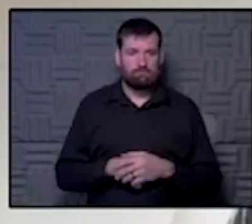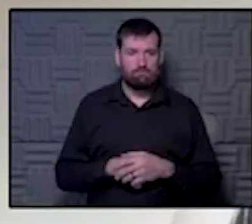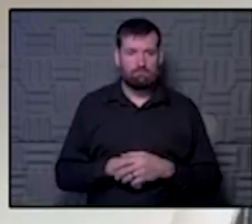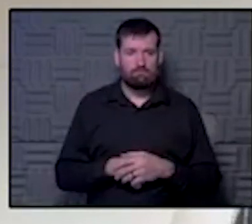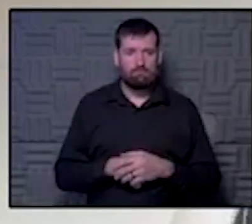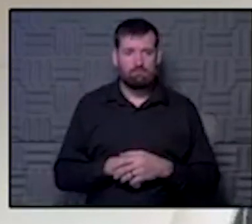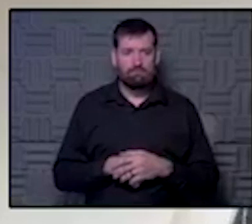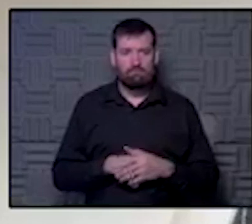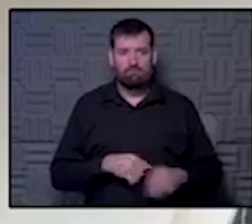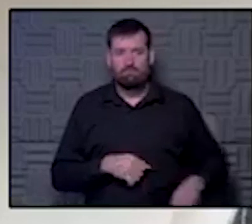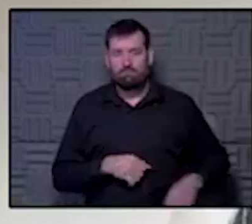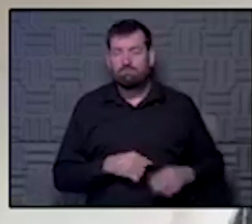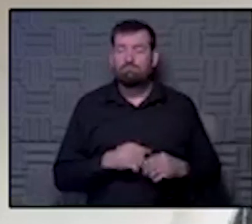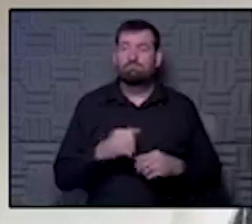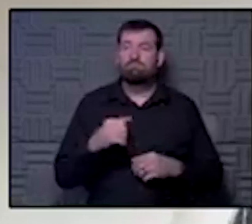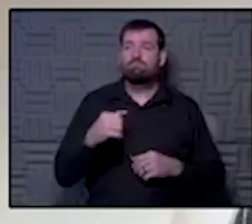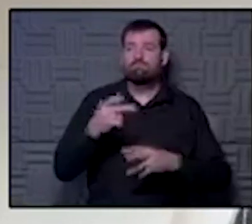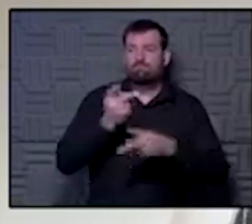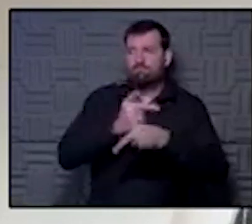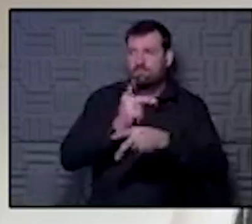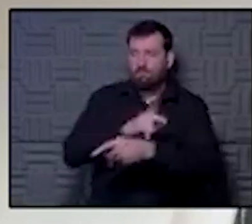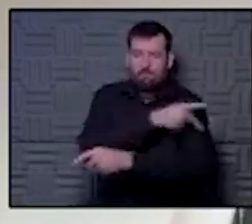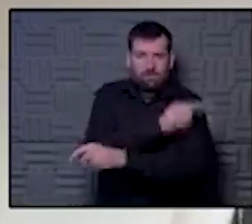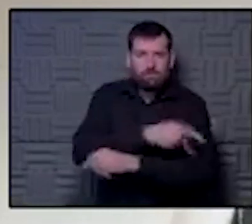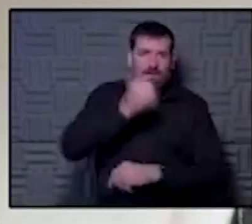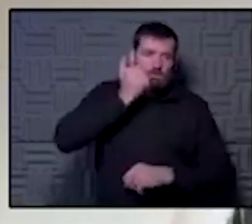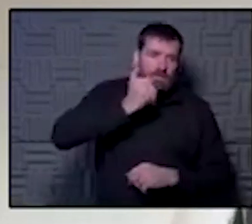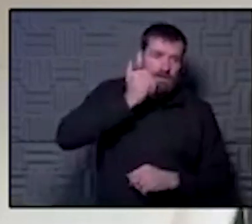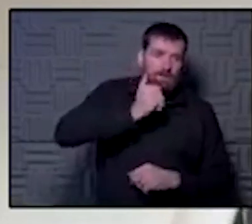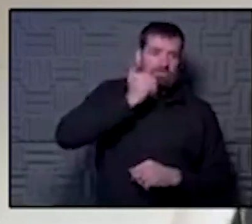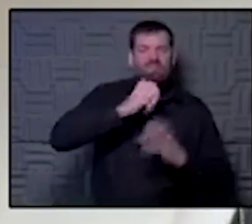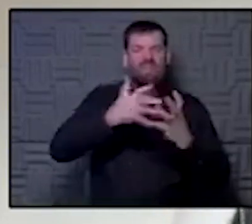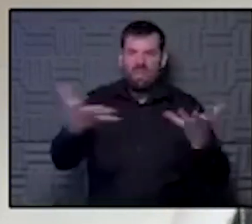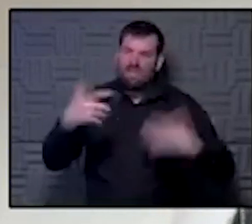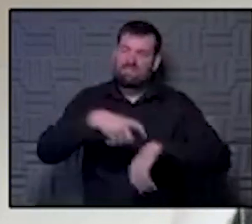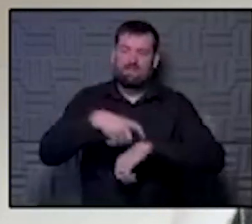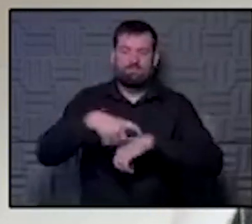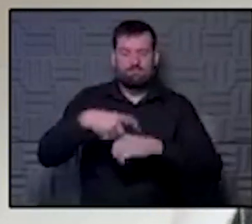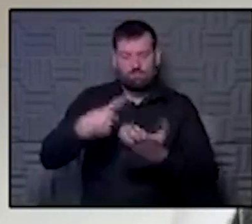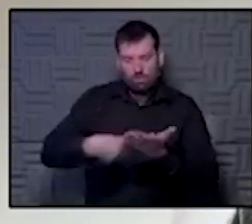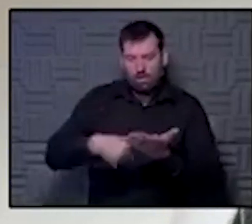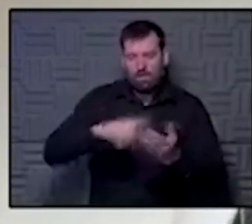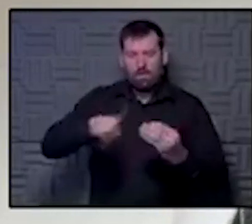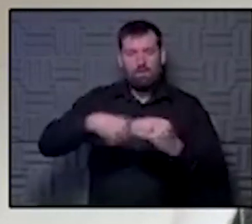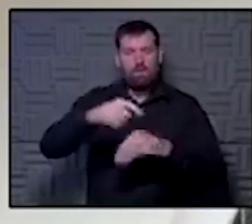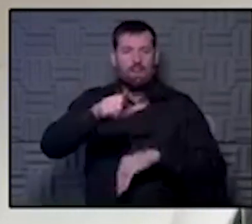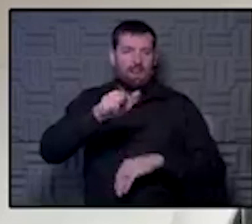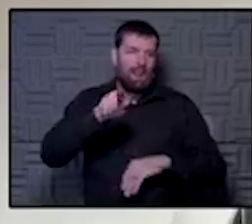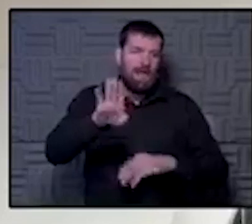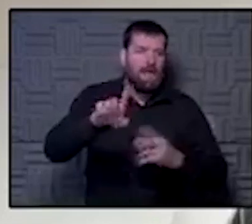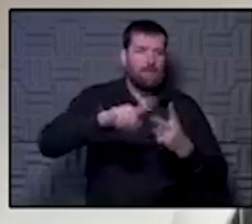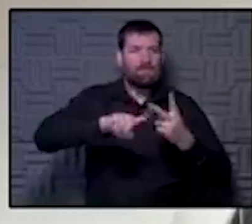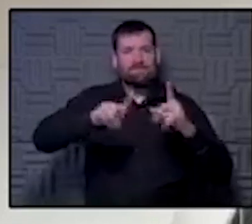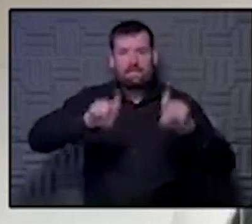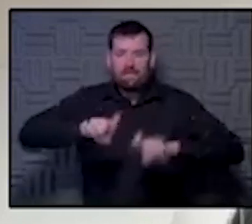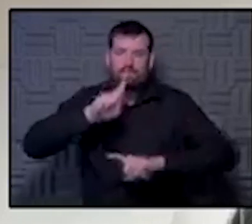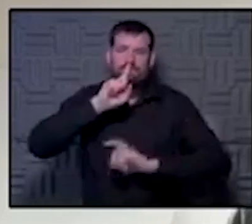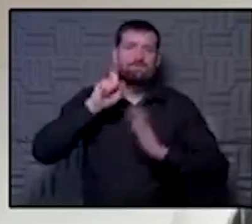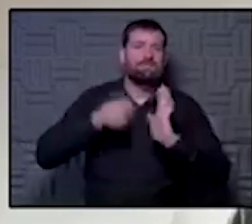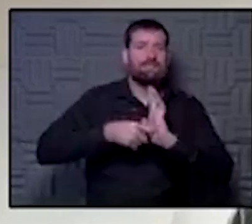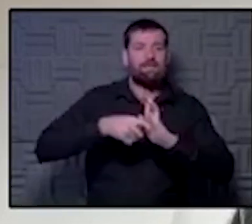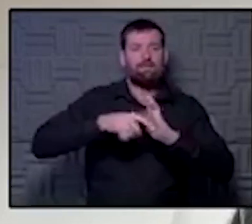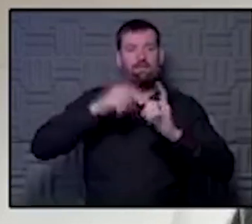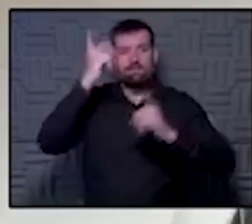are on the front line taking care of patients every day. A few months ago, we were spending a lot of time talking about lab and testing and detecting the disease, and I'm